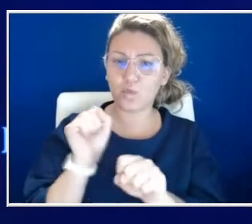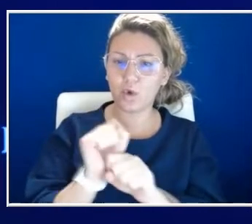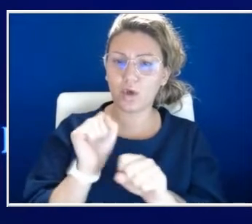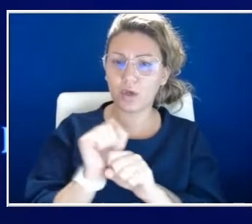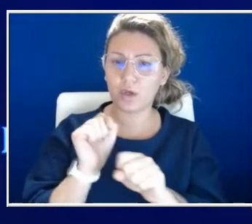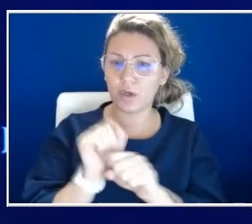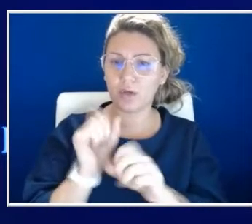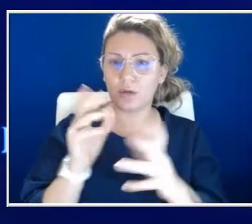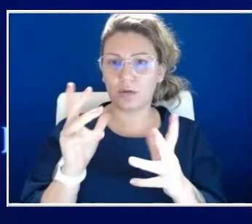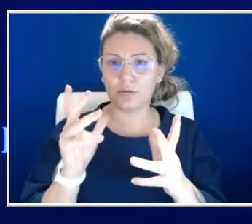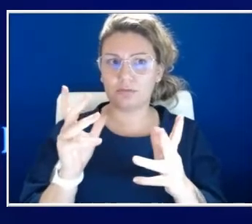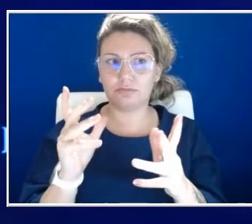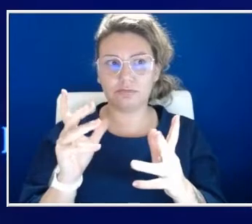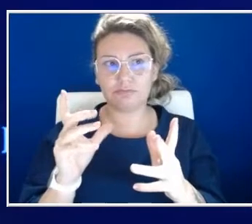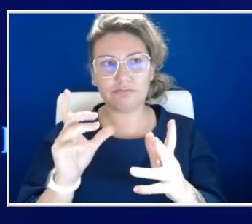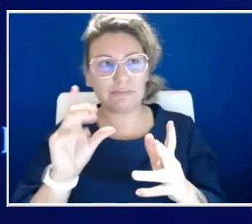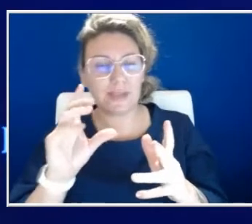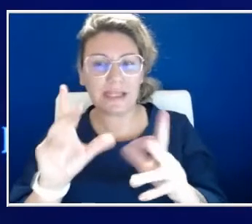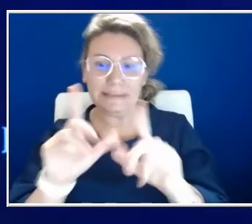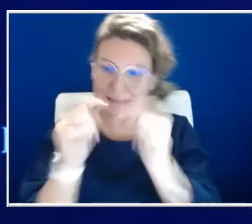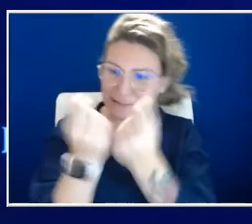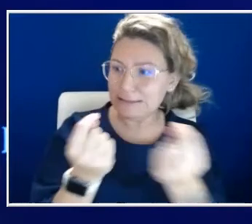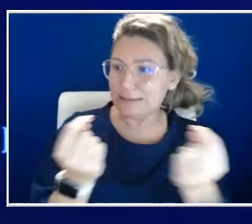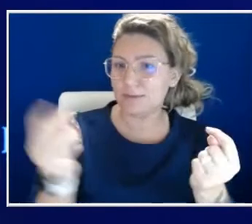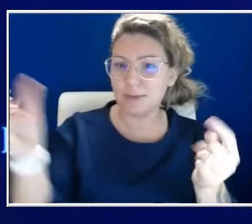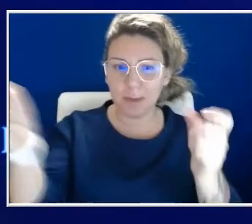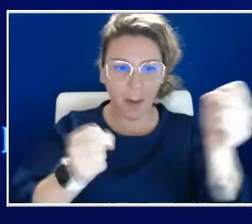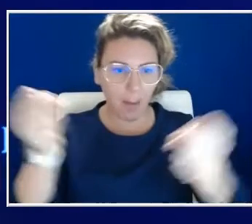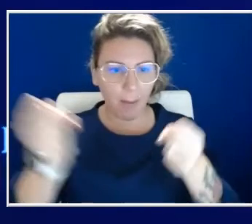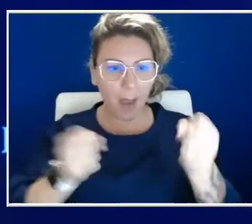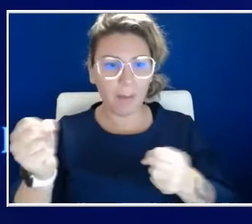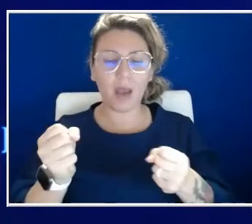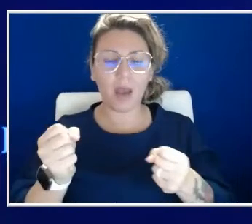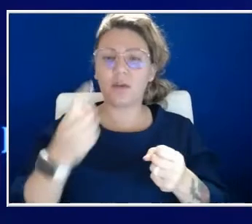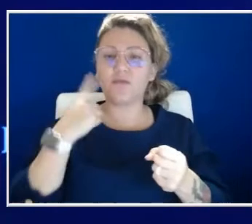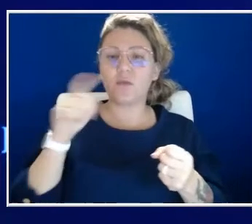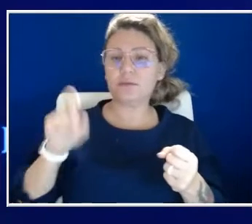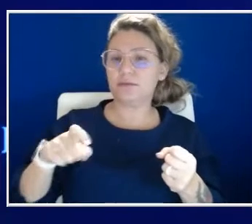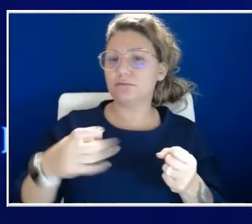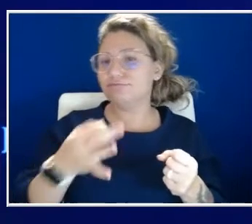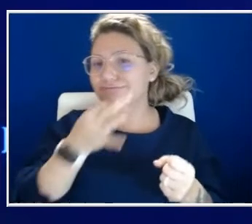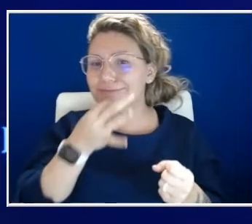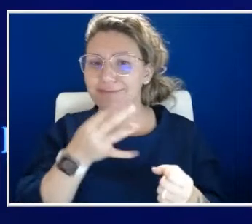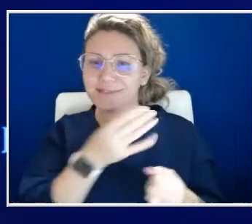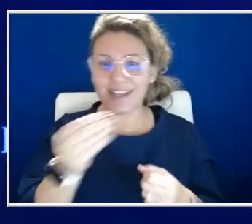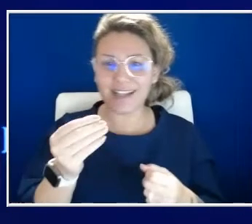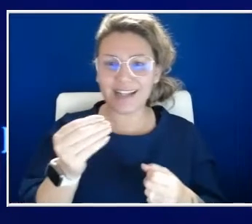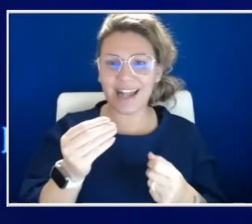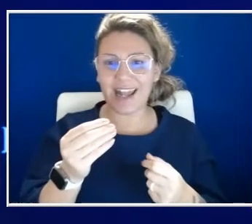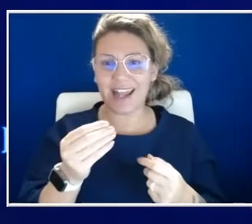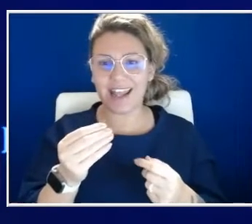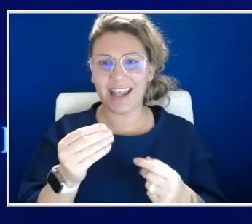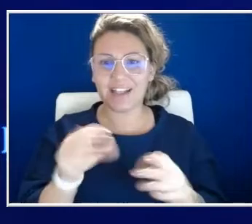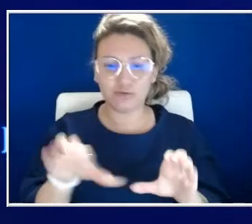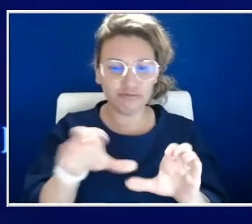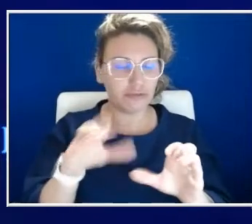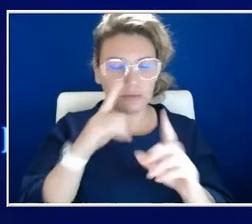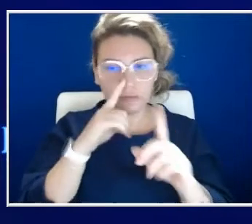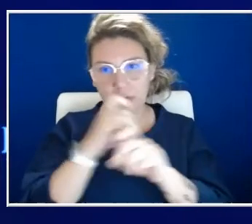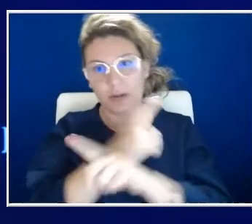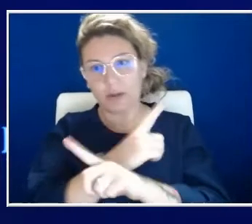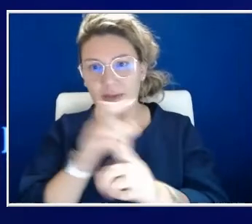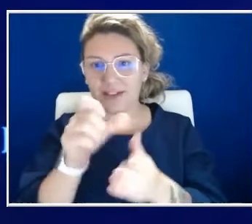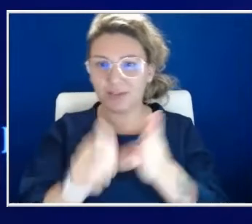lines and putting teams together to get the necessary expertise to complete complex surgeries, which we do very commonly here at the University of Kansas